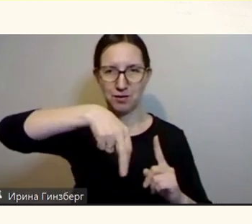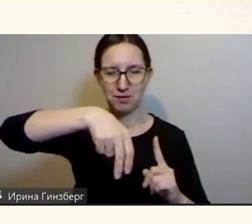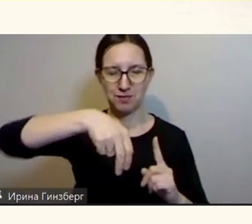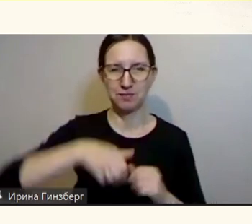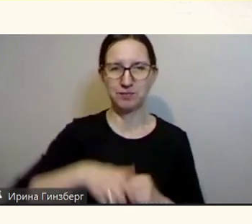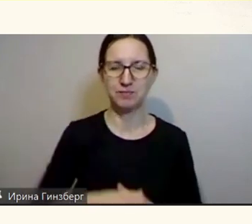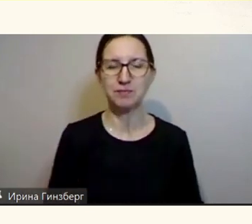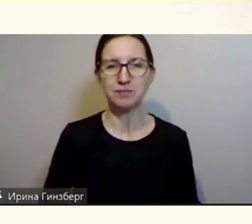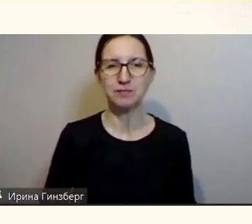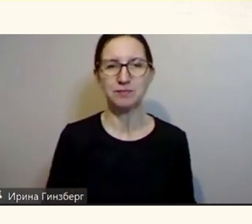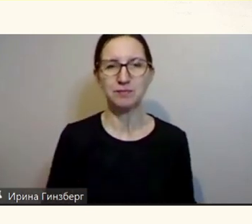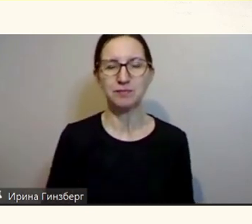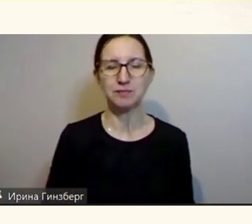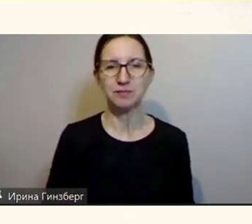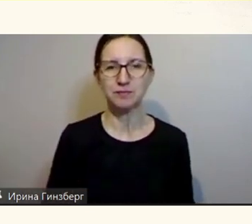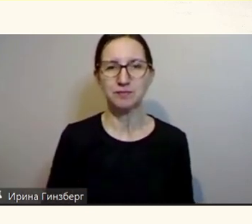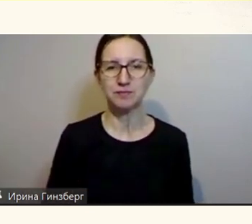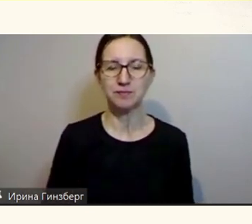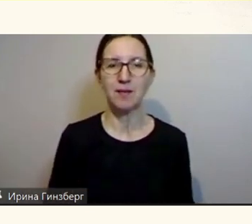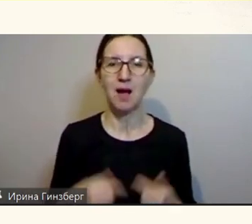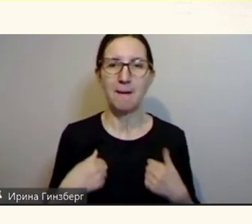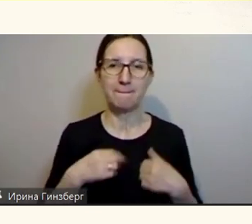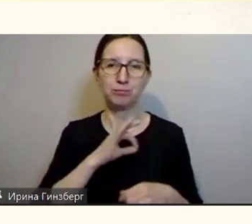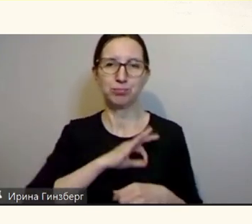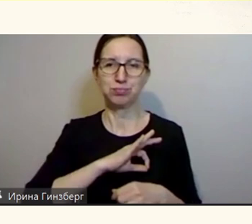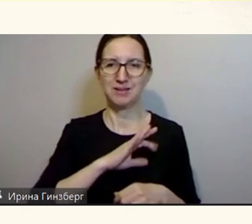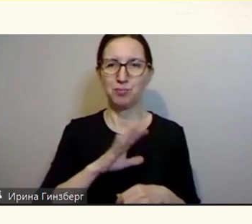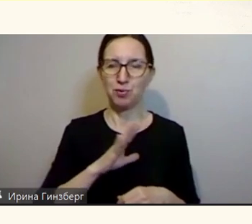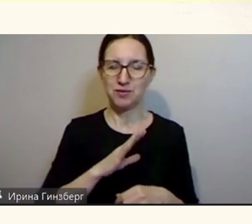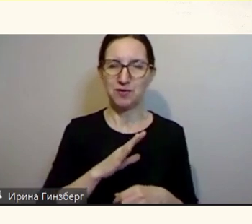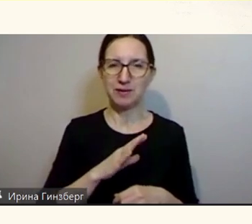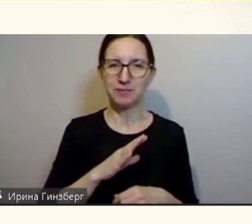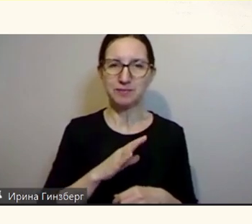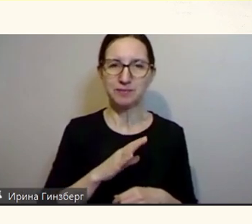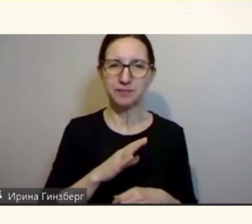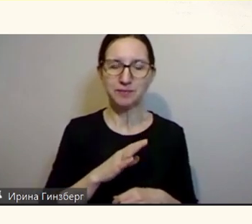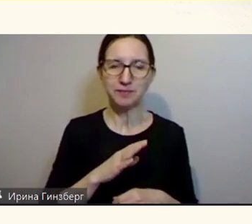a macro lens, telephoto lenses,